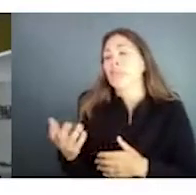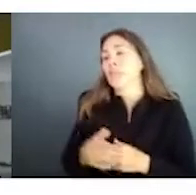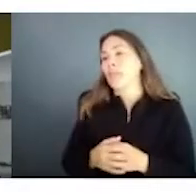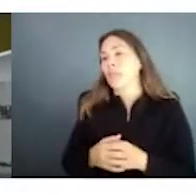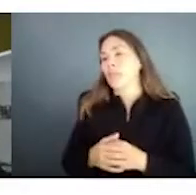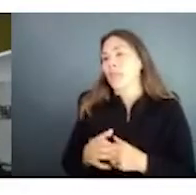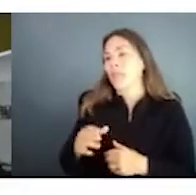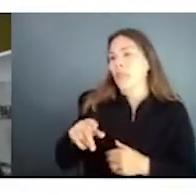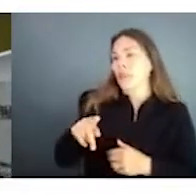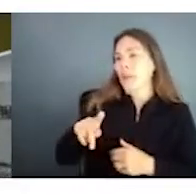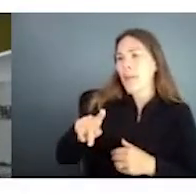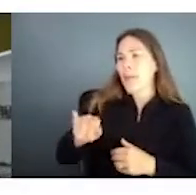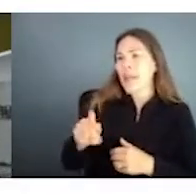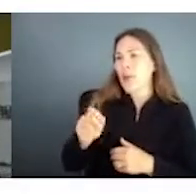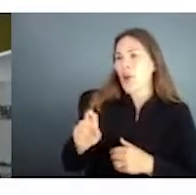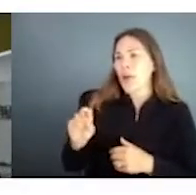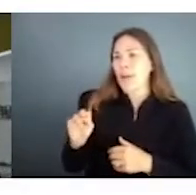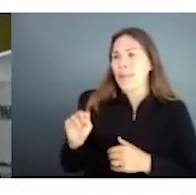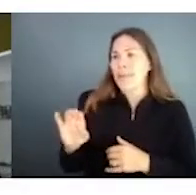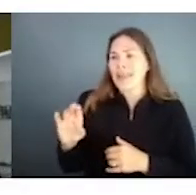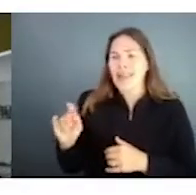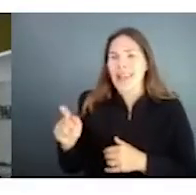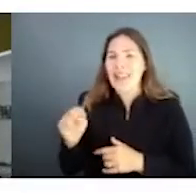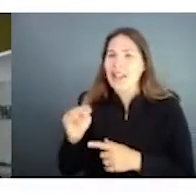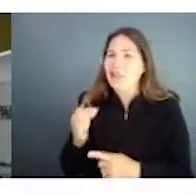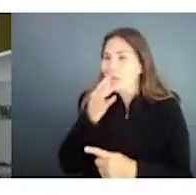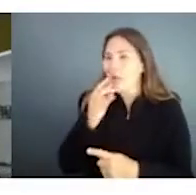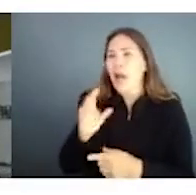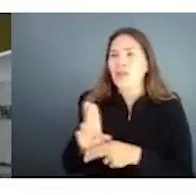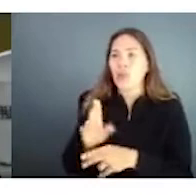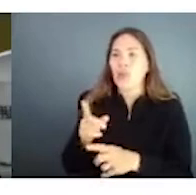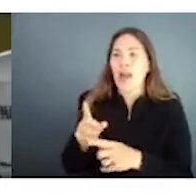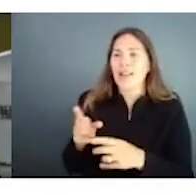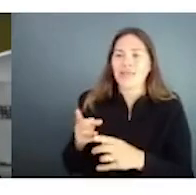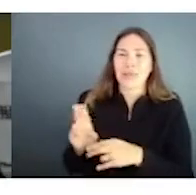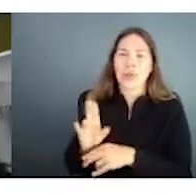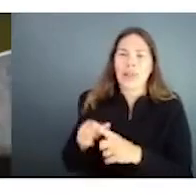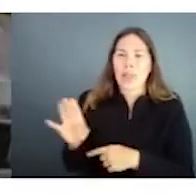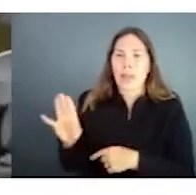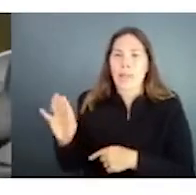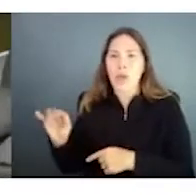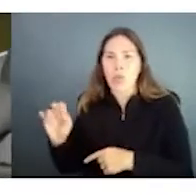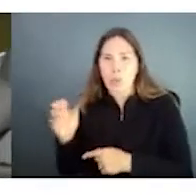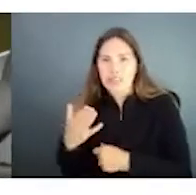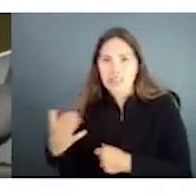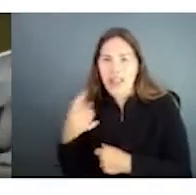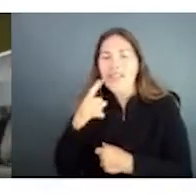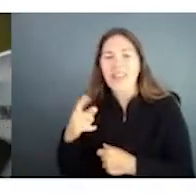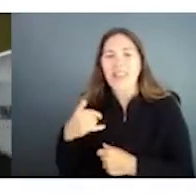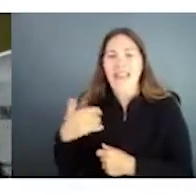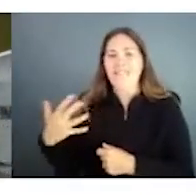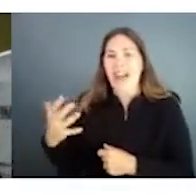Peter McKinnon is a master. That's where I stole the B-roll stuff. So there's 5 links, and each one of those pages should